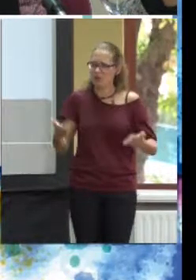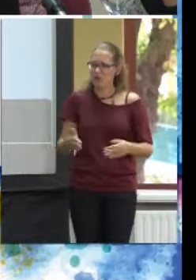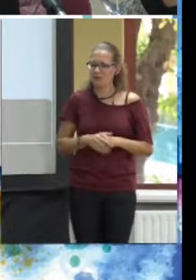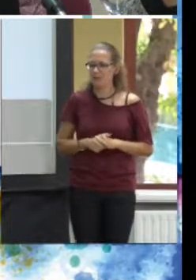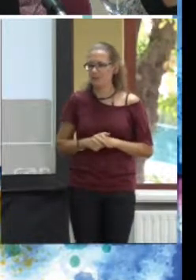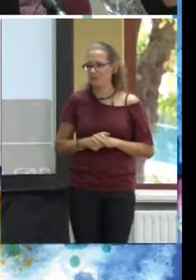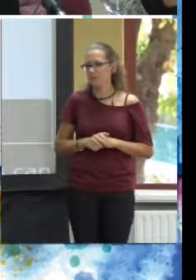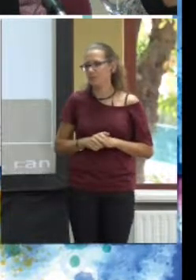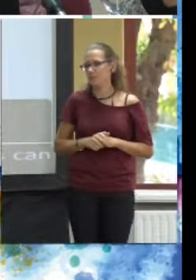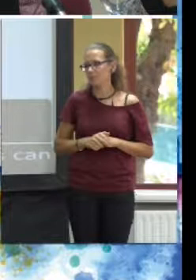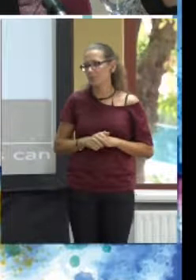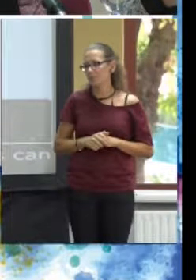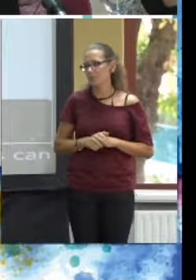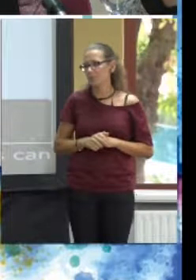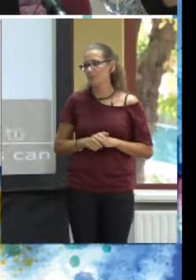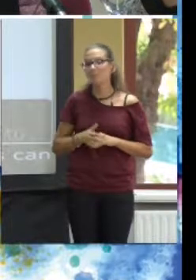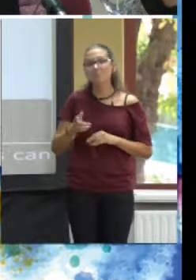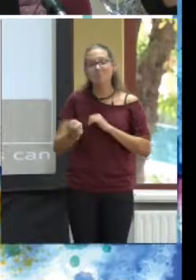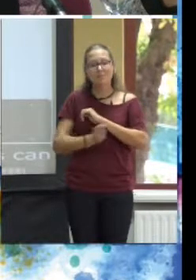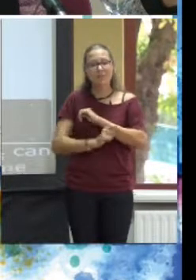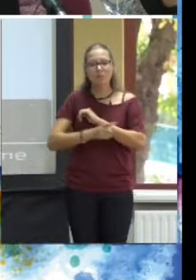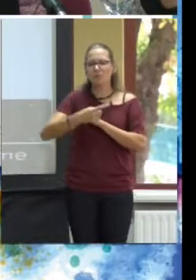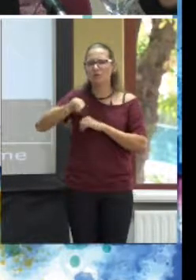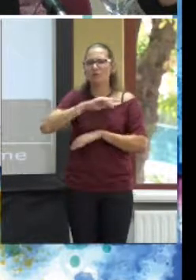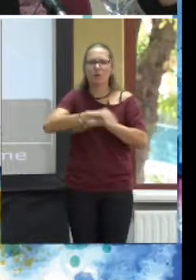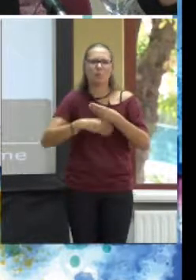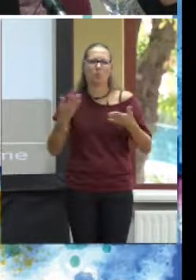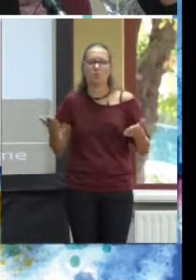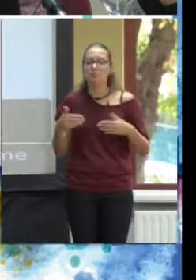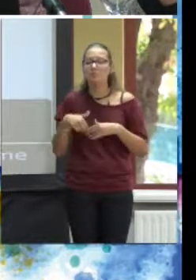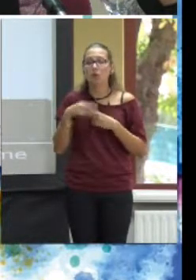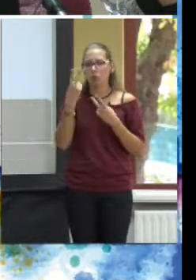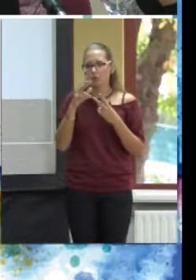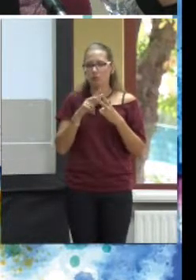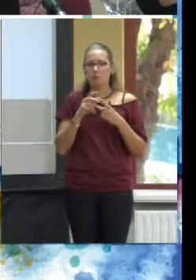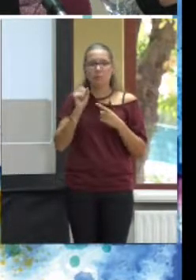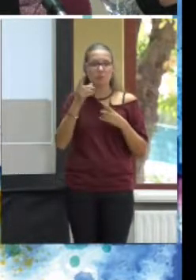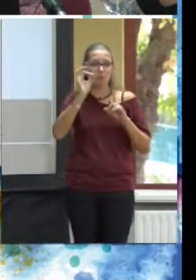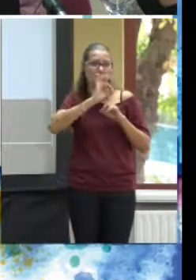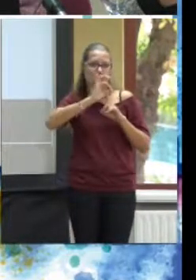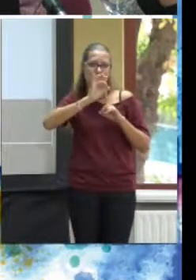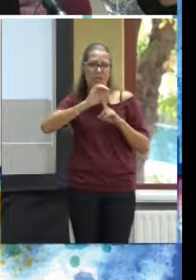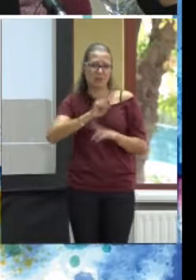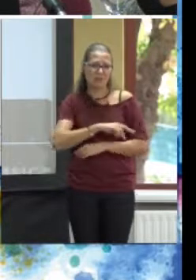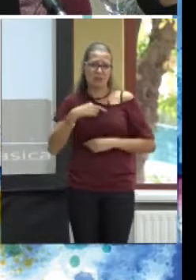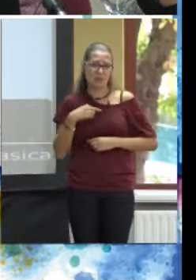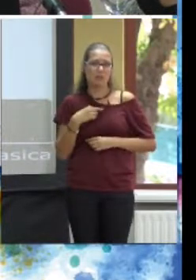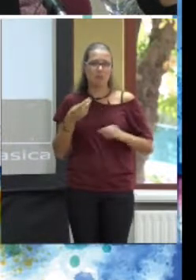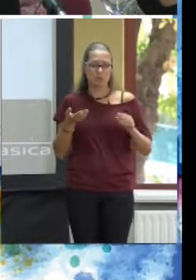examples. So what kind of strategies do we use? Basically two. On the one side, general signs with